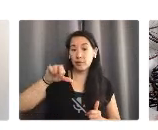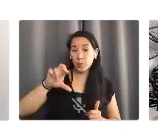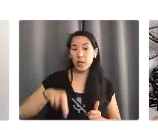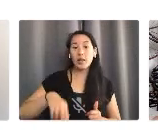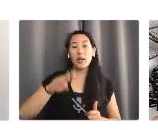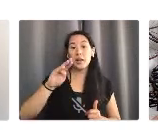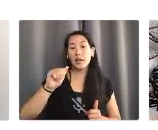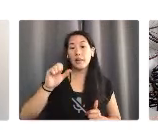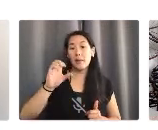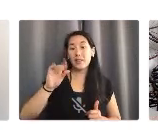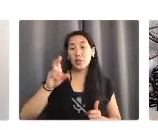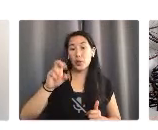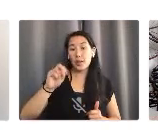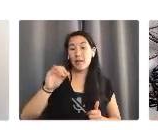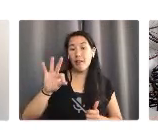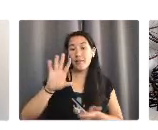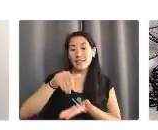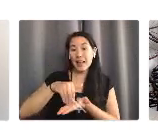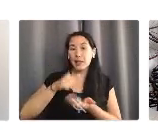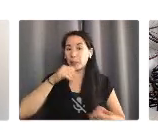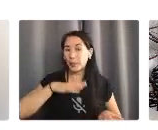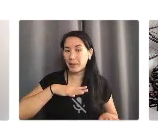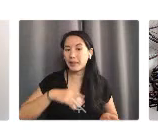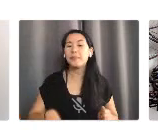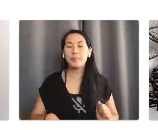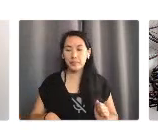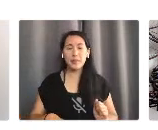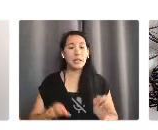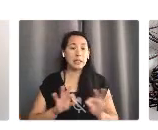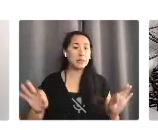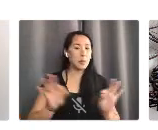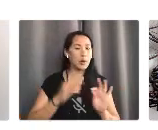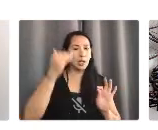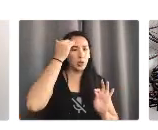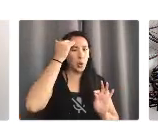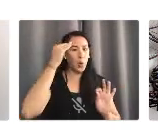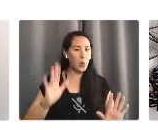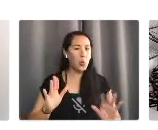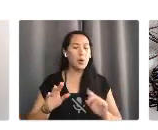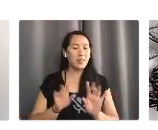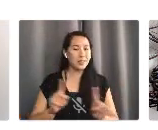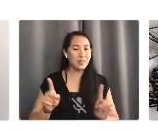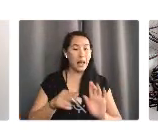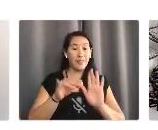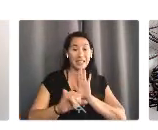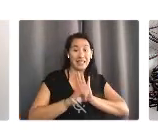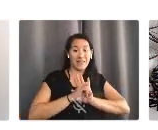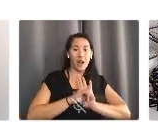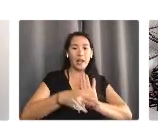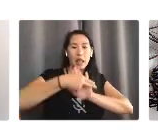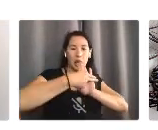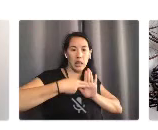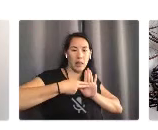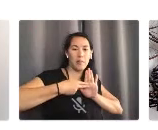masculine, of-center woman. And I think it's really important to learn the difference between identifying and labeling. Now, we've all